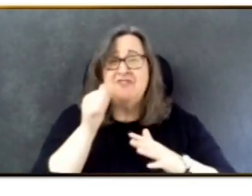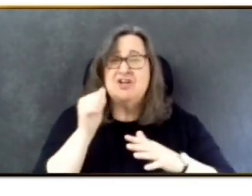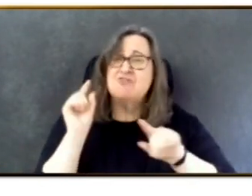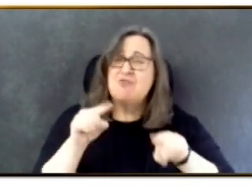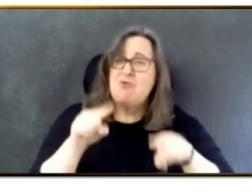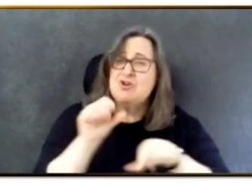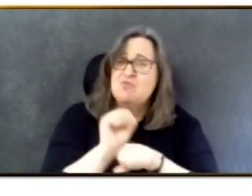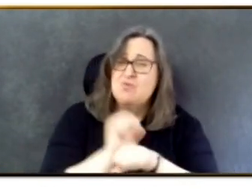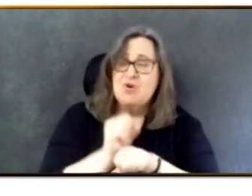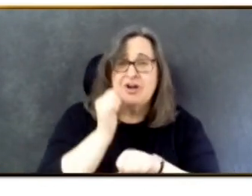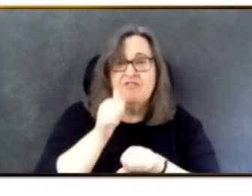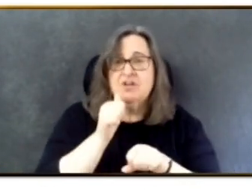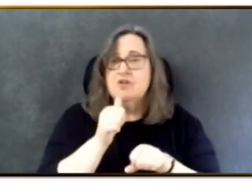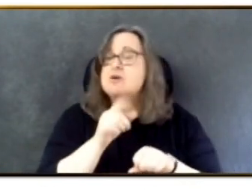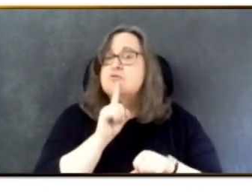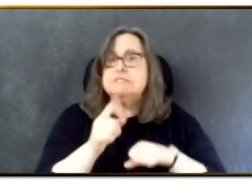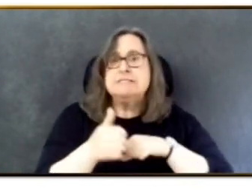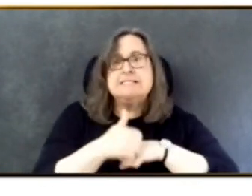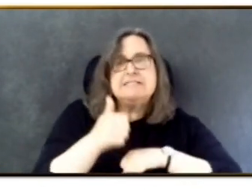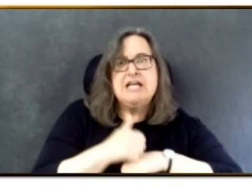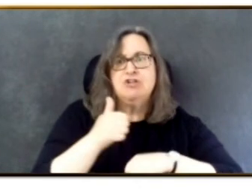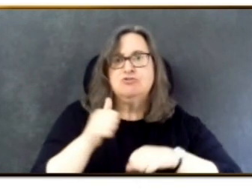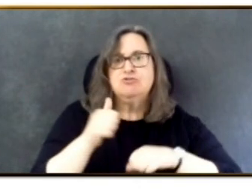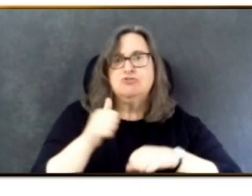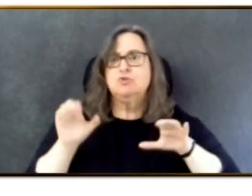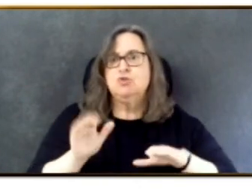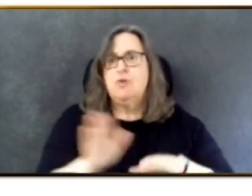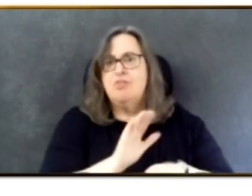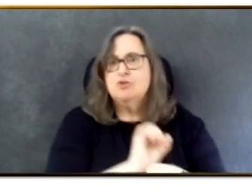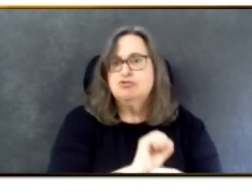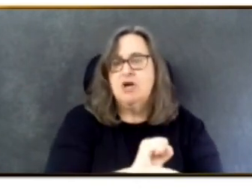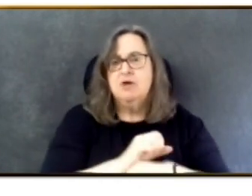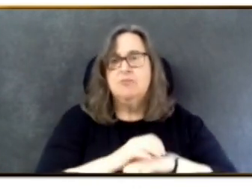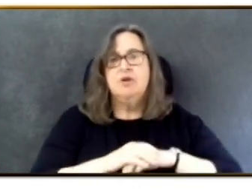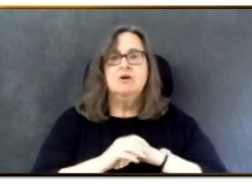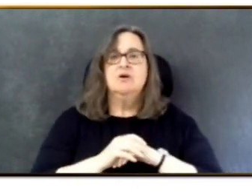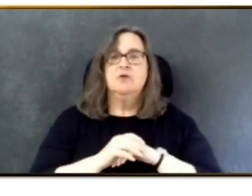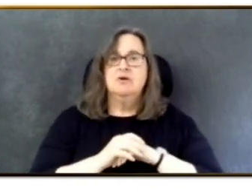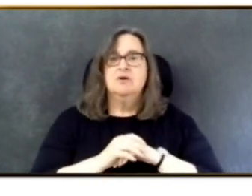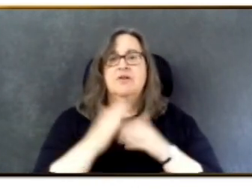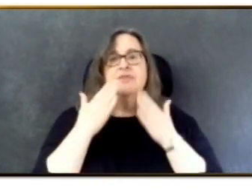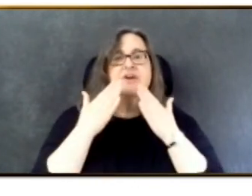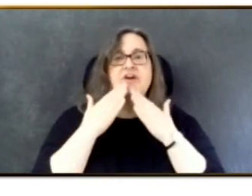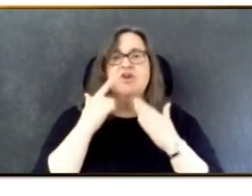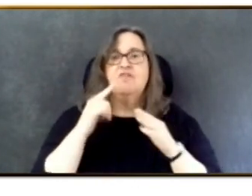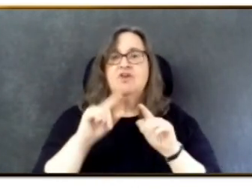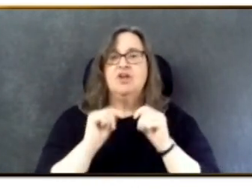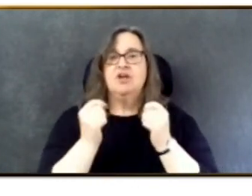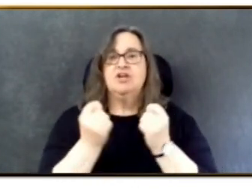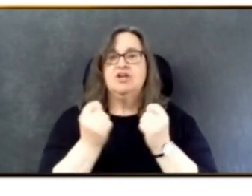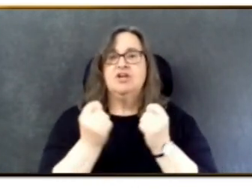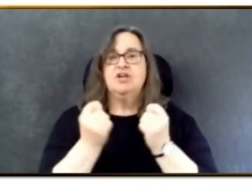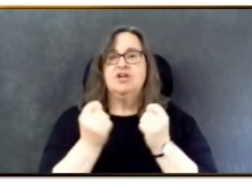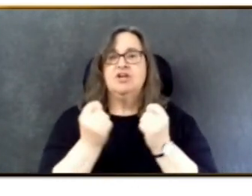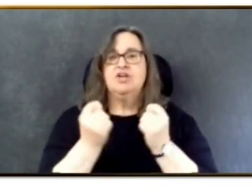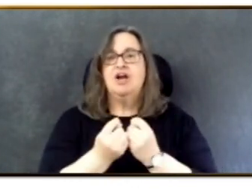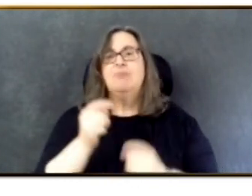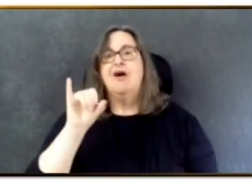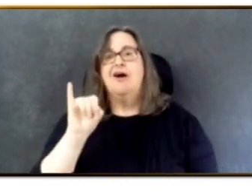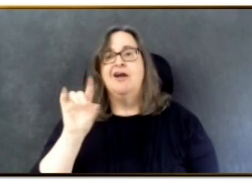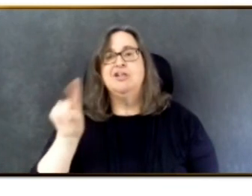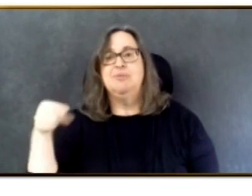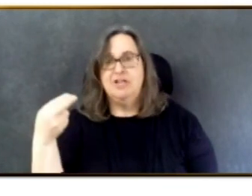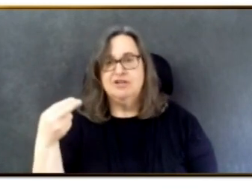their health in order to do their job, I thank you as well. To Team IDPH and all of our local